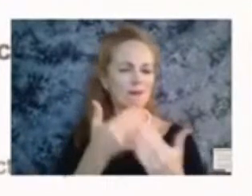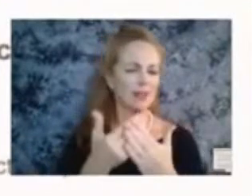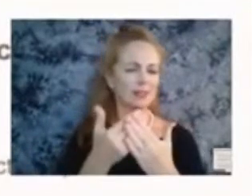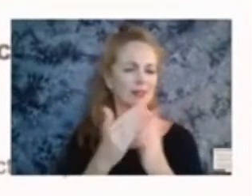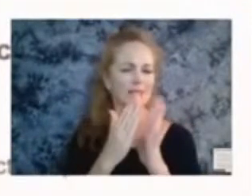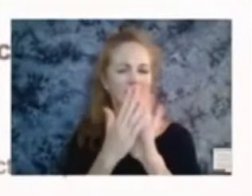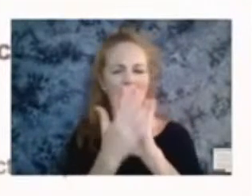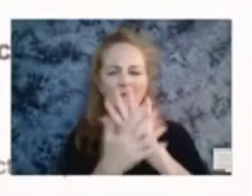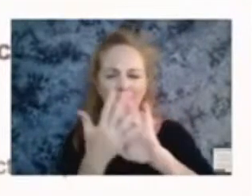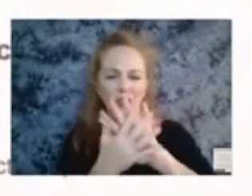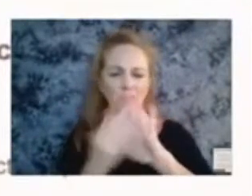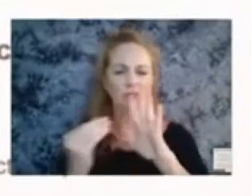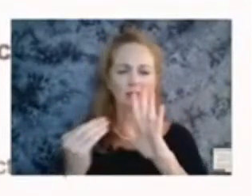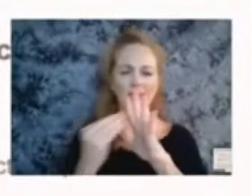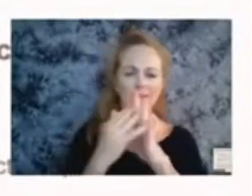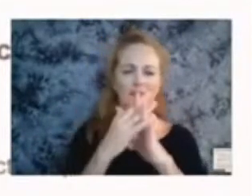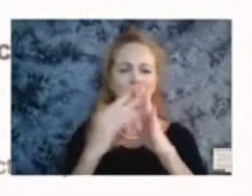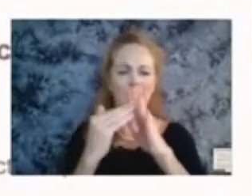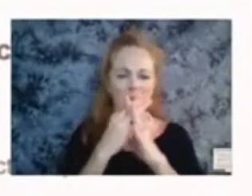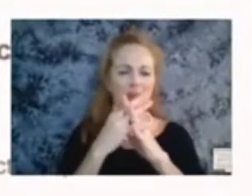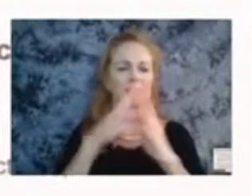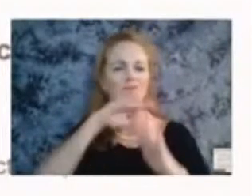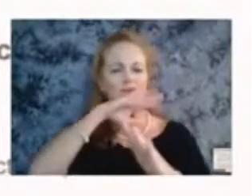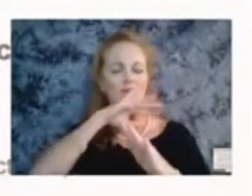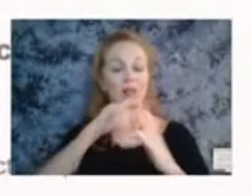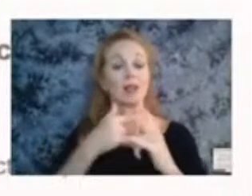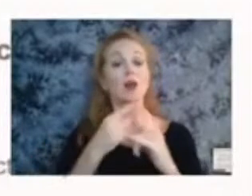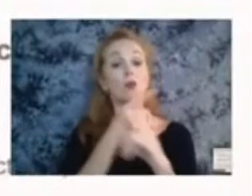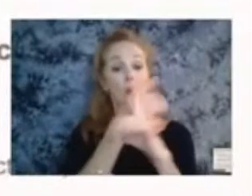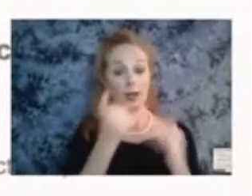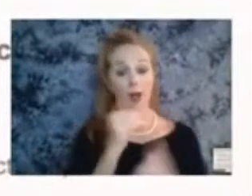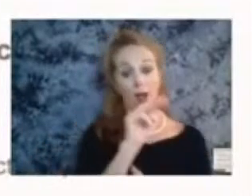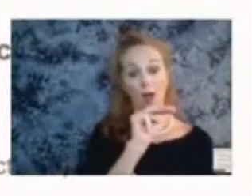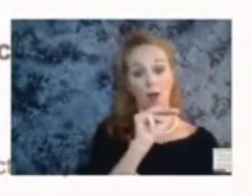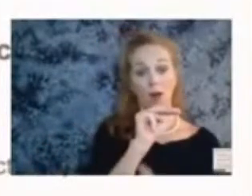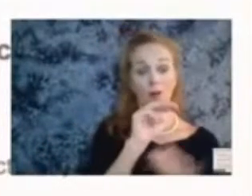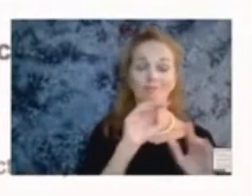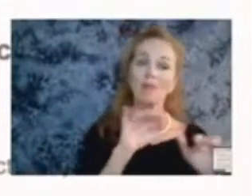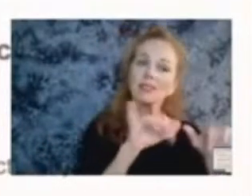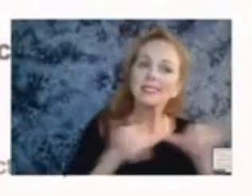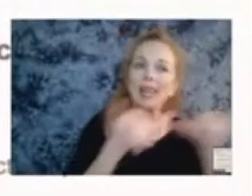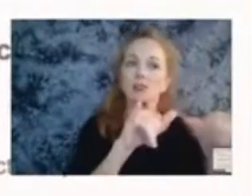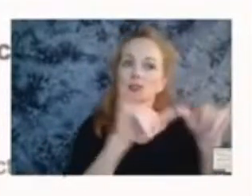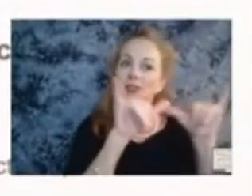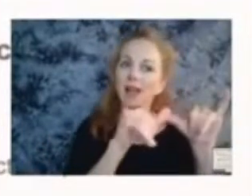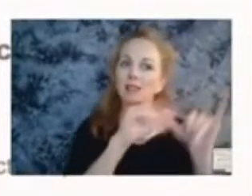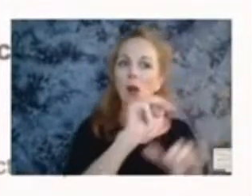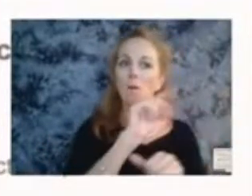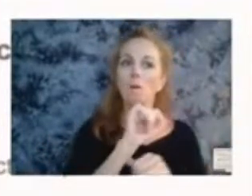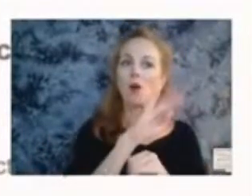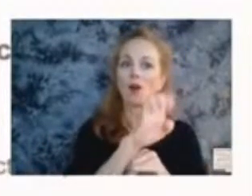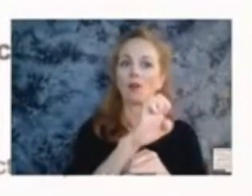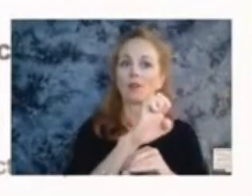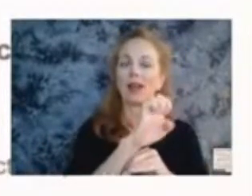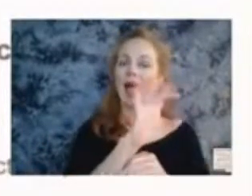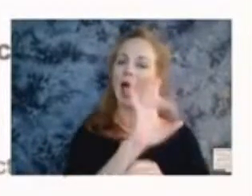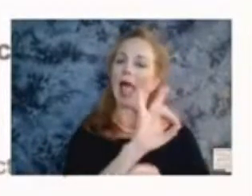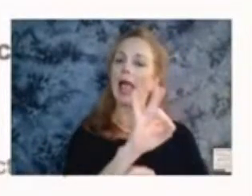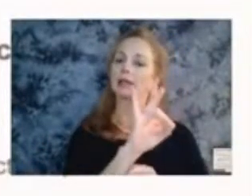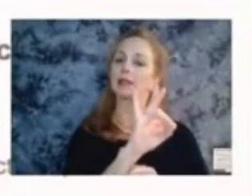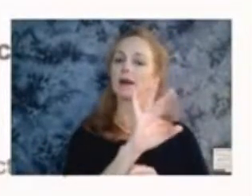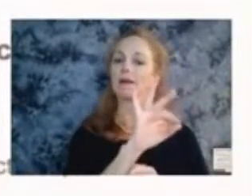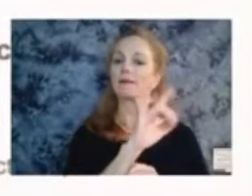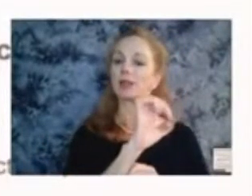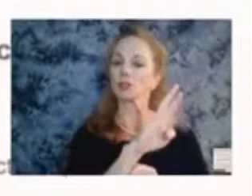school district right now, our standard size is a MERV 8 filter. But we are taking the initiative for all of our filters in the